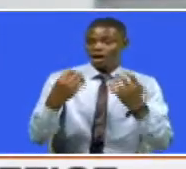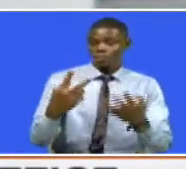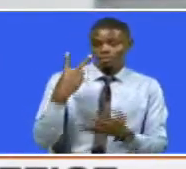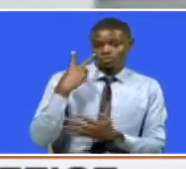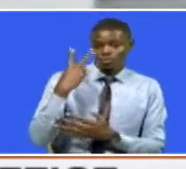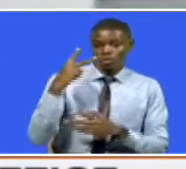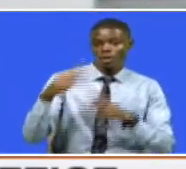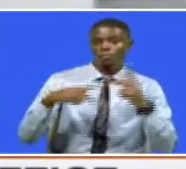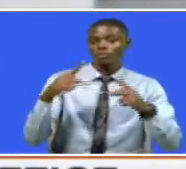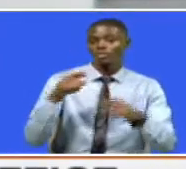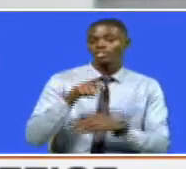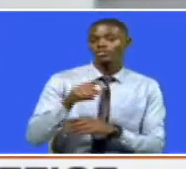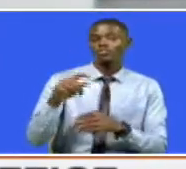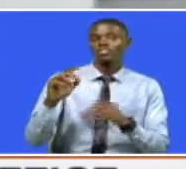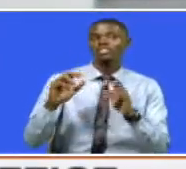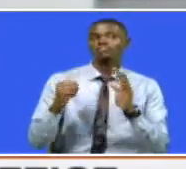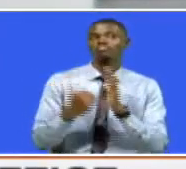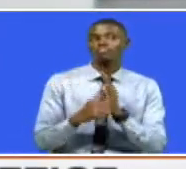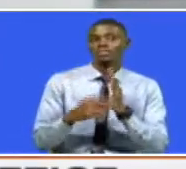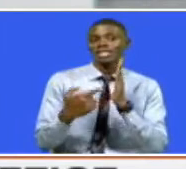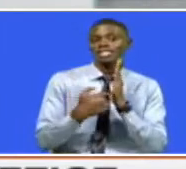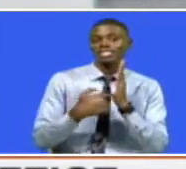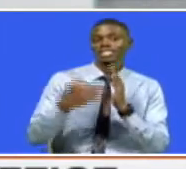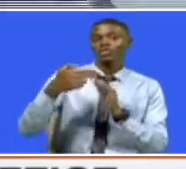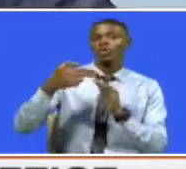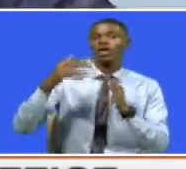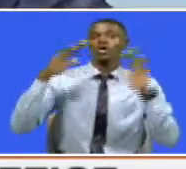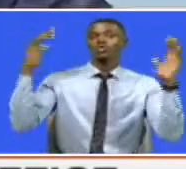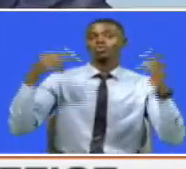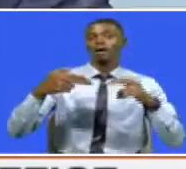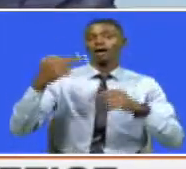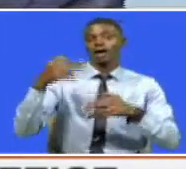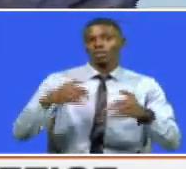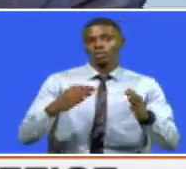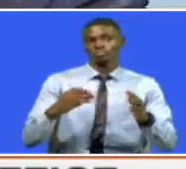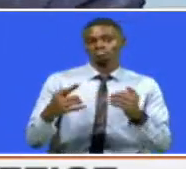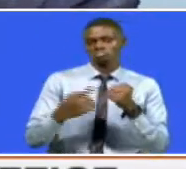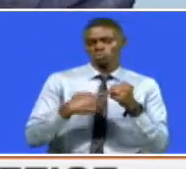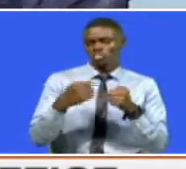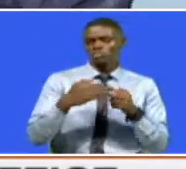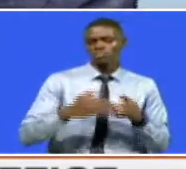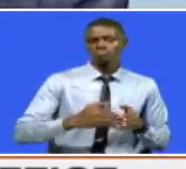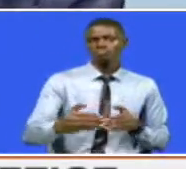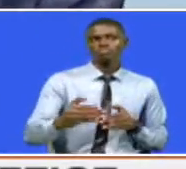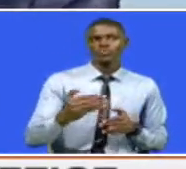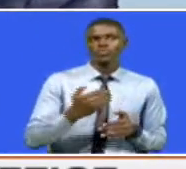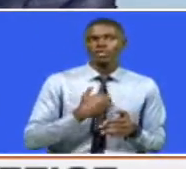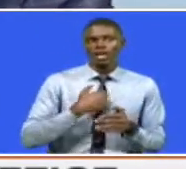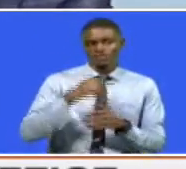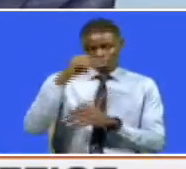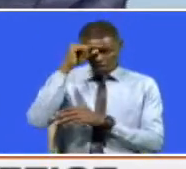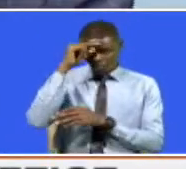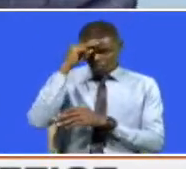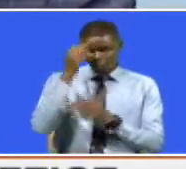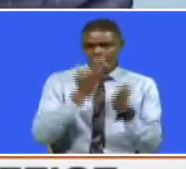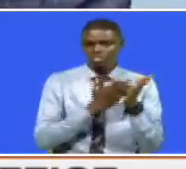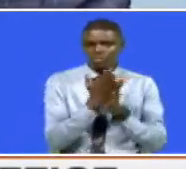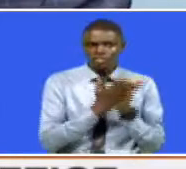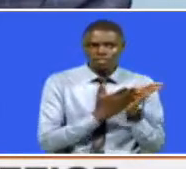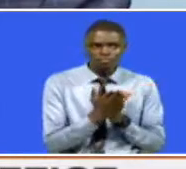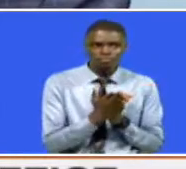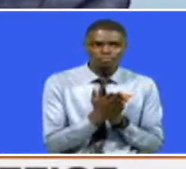progress on this particular issue, the digital superhighway? Within the next 6 months, we shall have onboarded all government services.